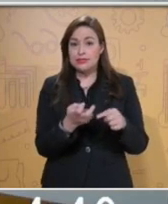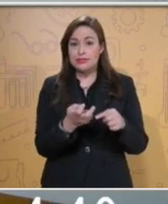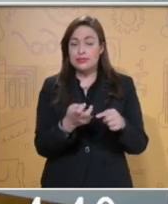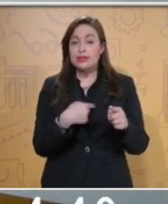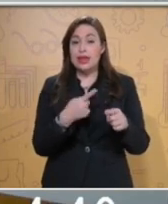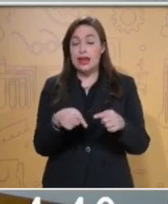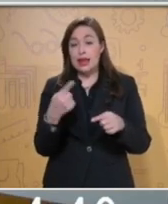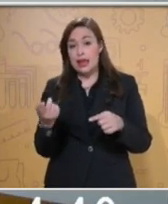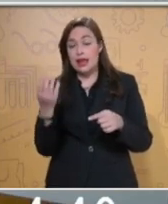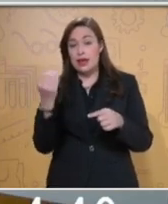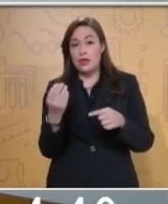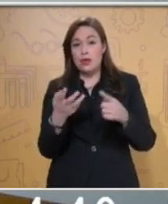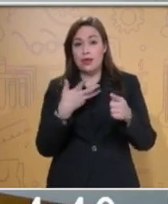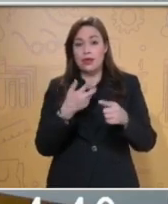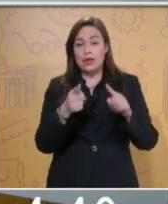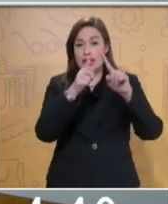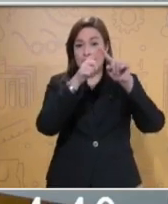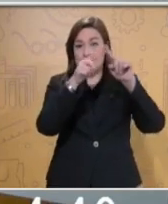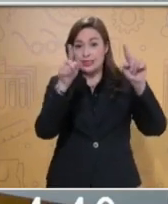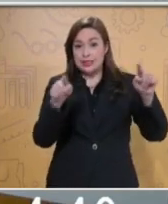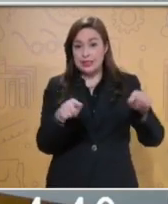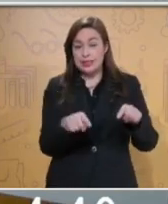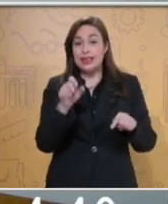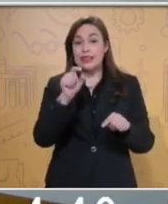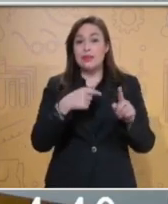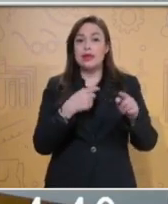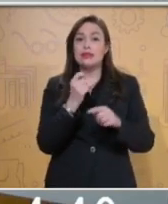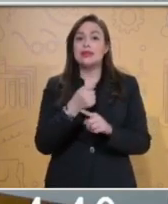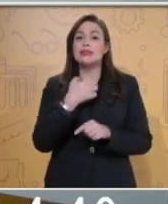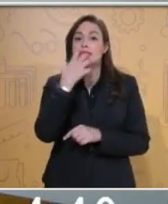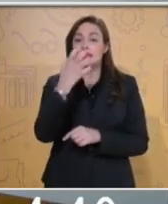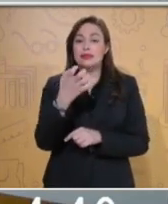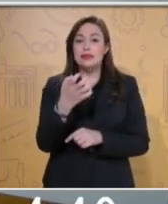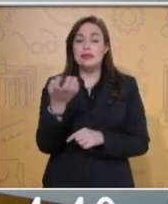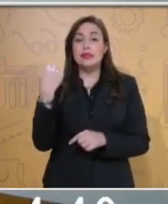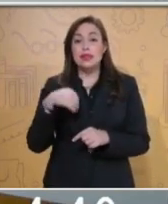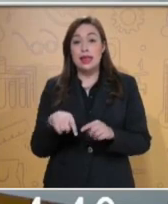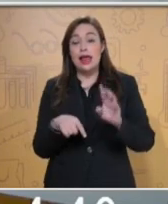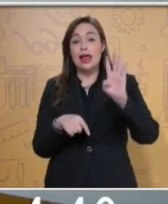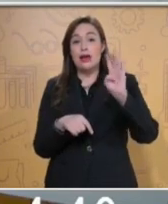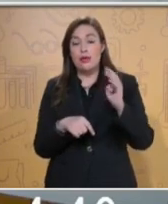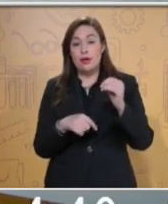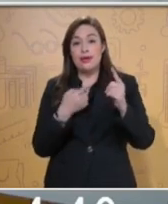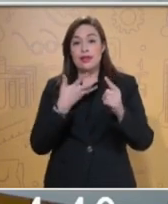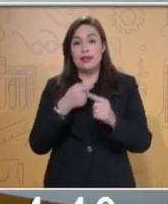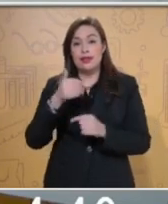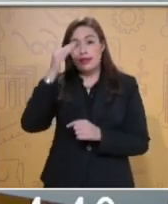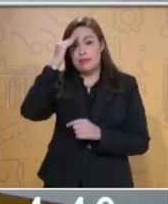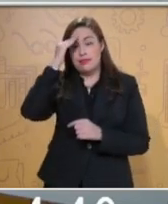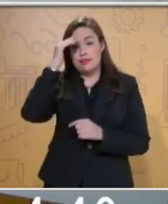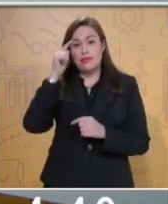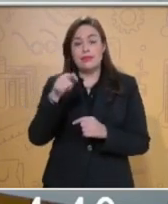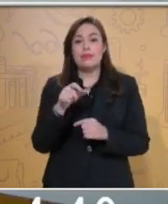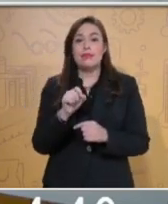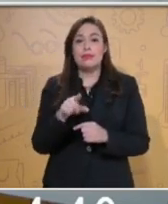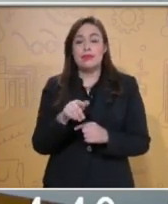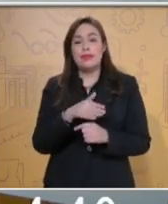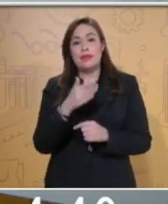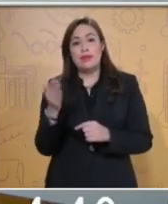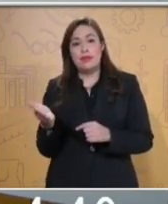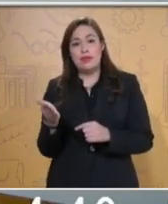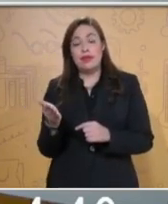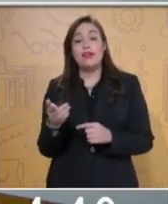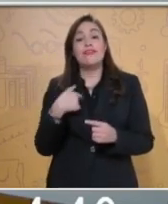has zigzag shape, it is for screams. Number 11, it's a cloud with a stem closed. It